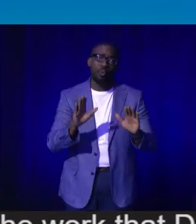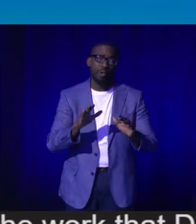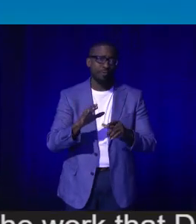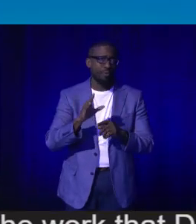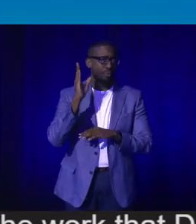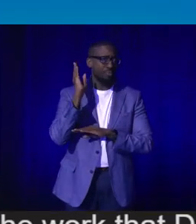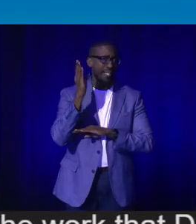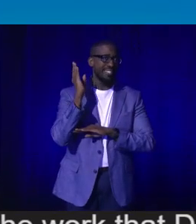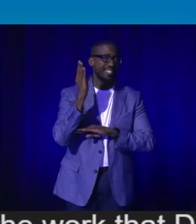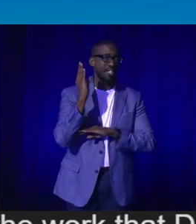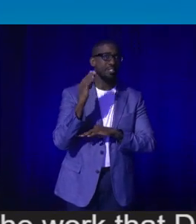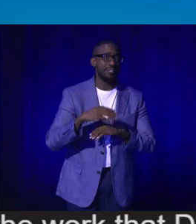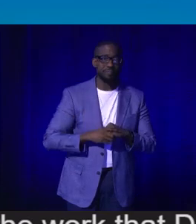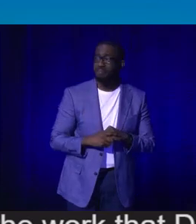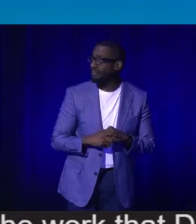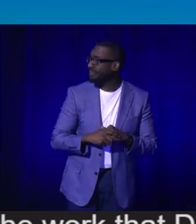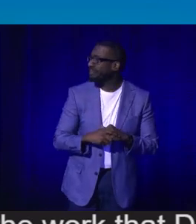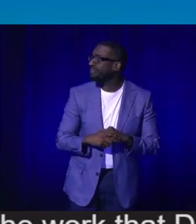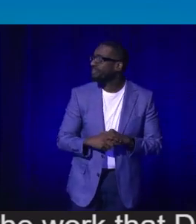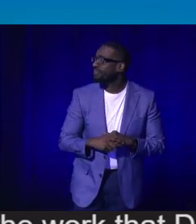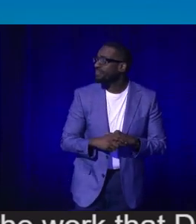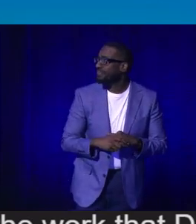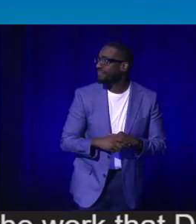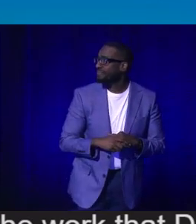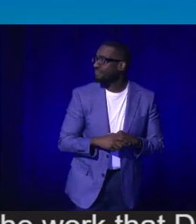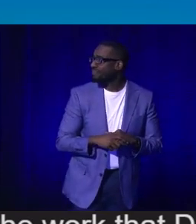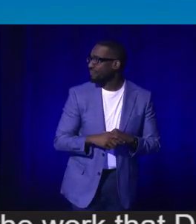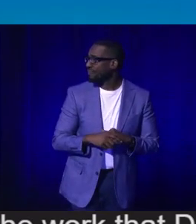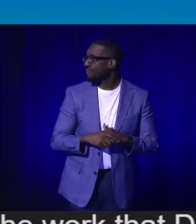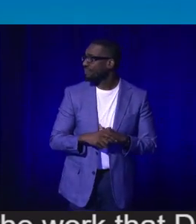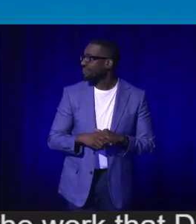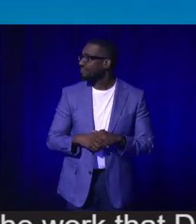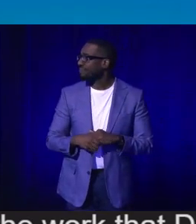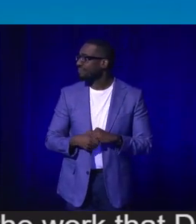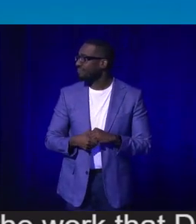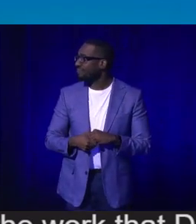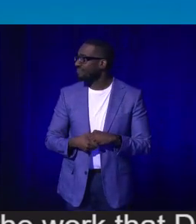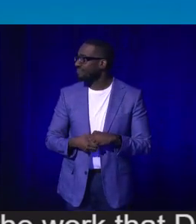Thank you.